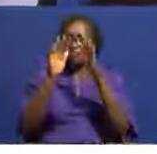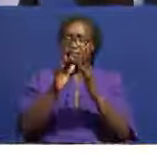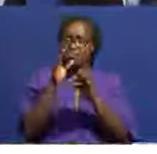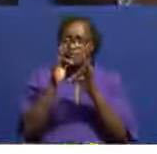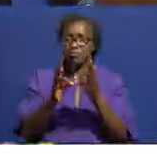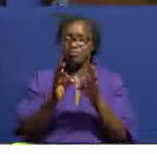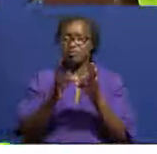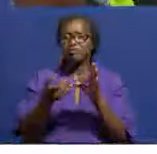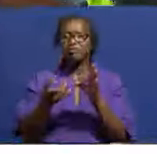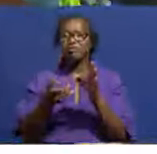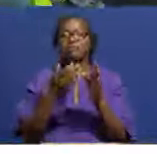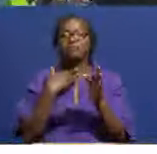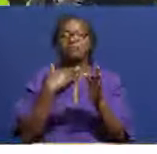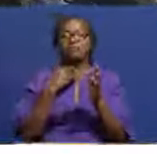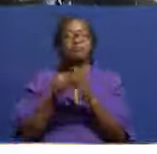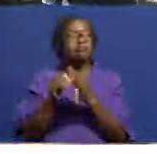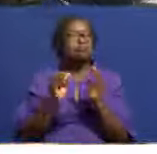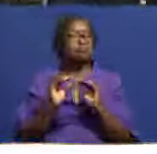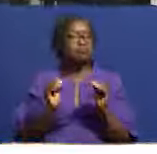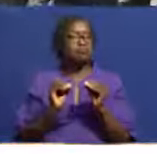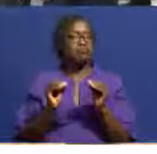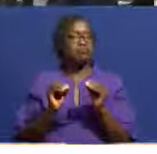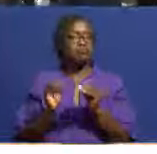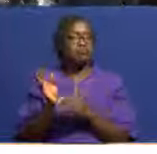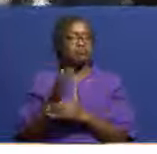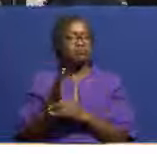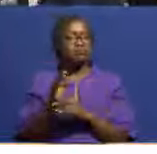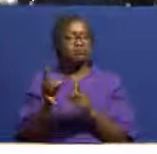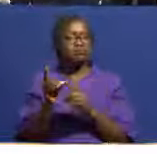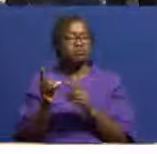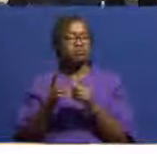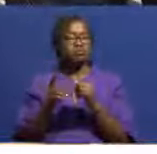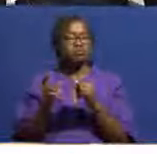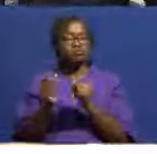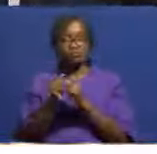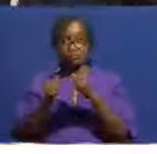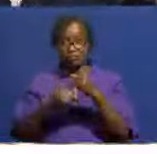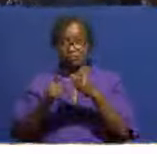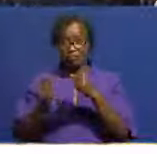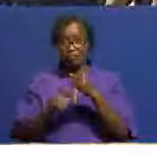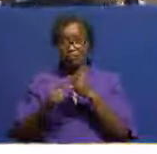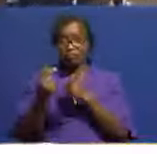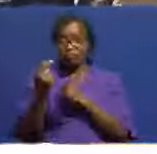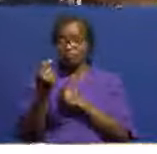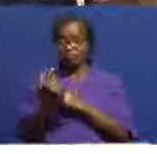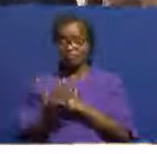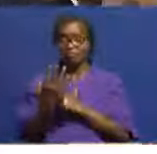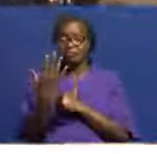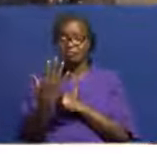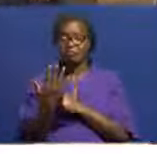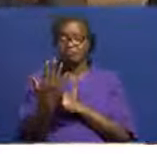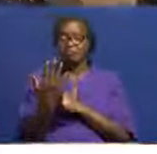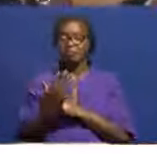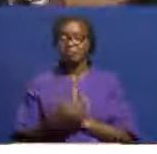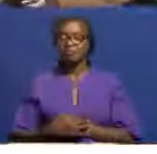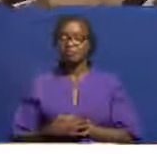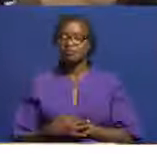iwapo matakwa yao hayatashughulikiwa ifikapo Alhamisi tarehe 16 mwezi huu. Kasichana Mwasha, Darubini.